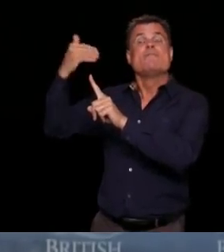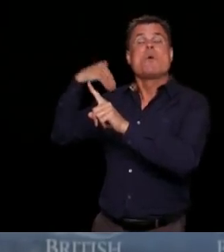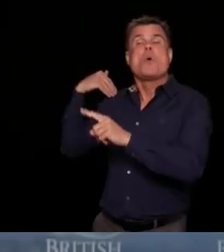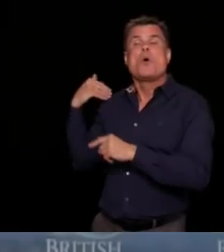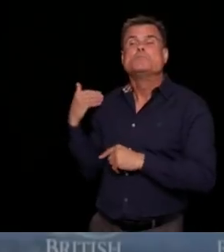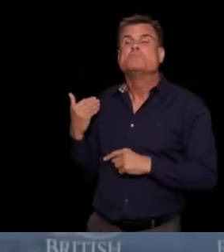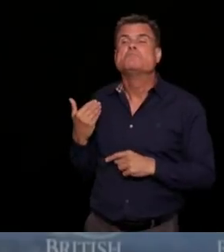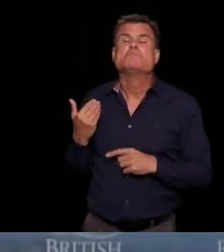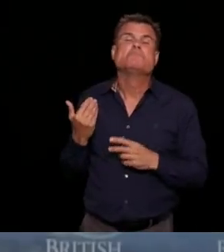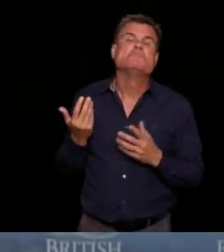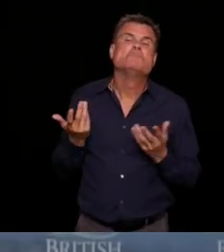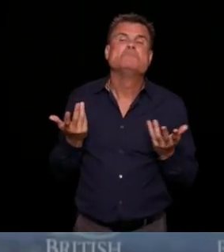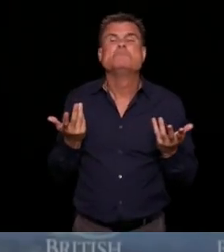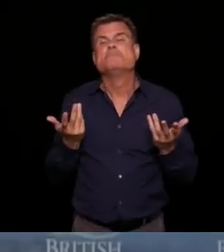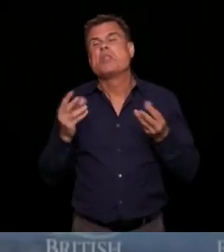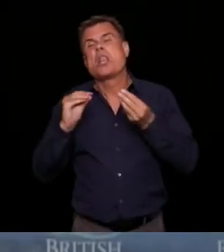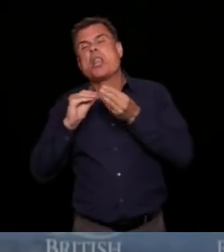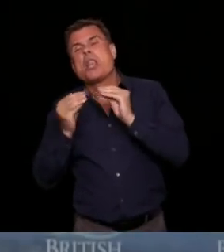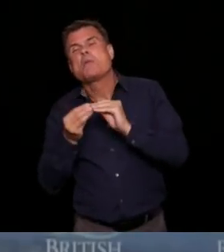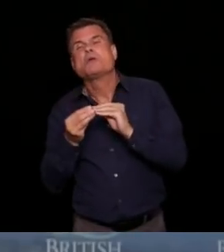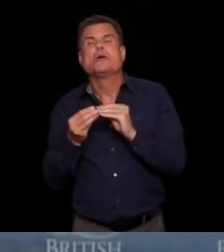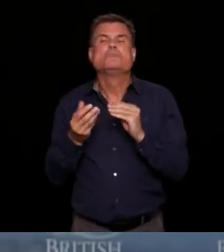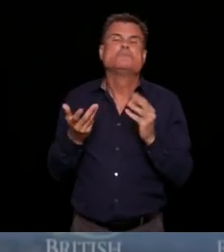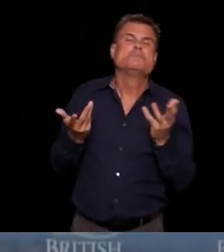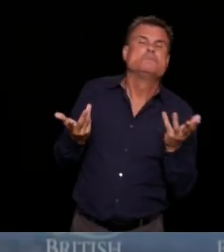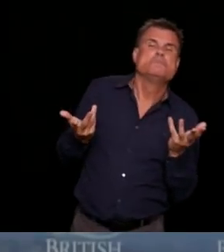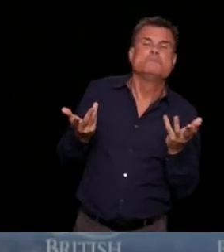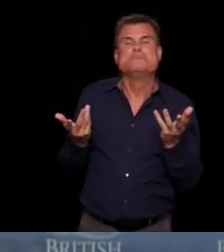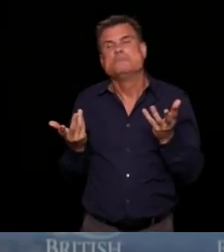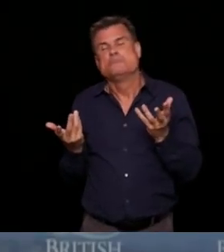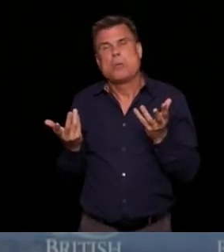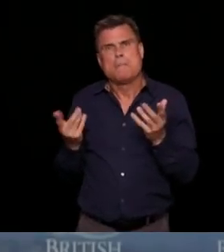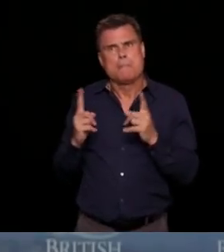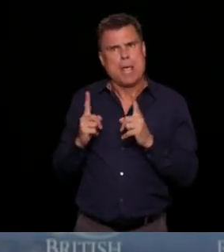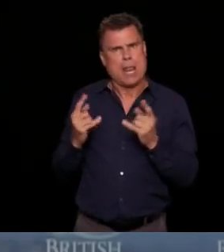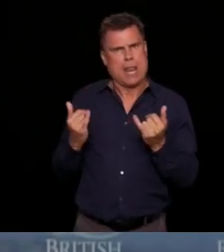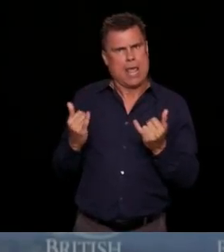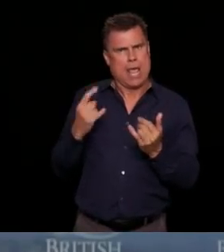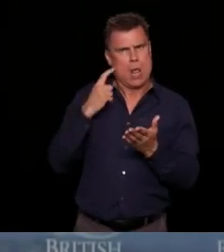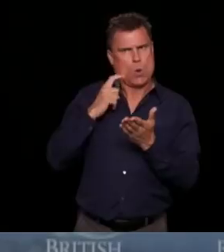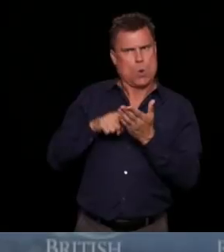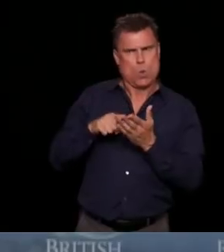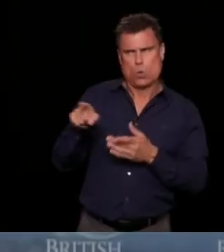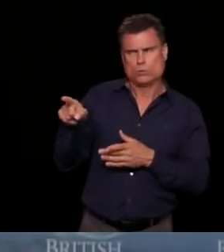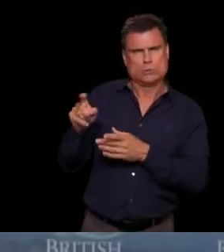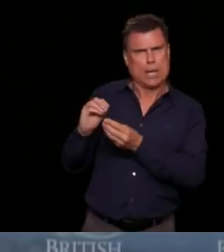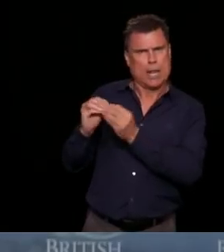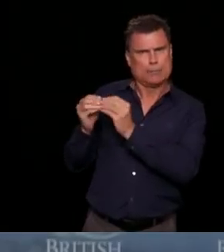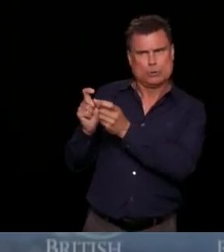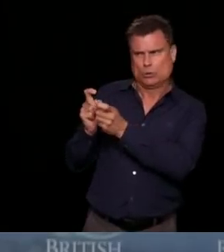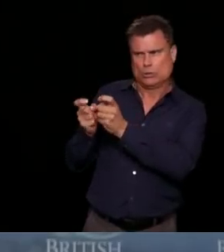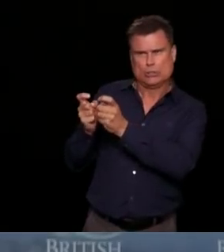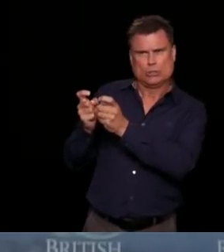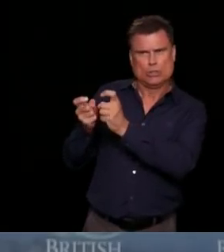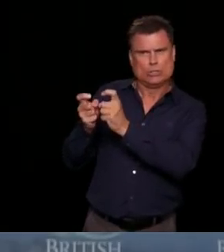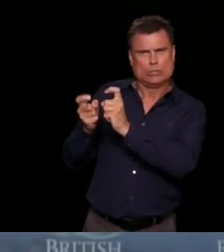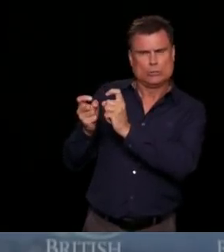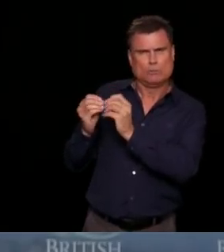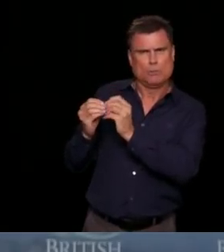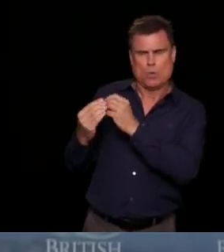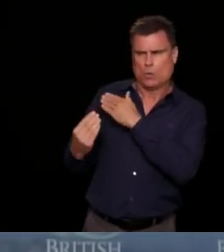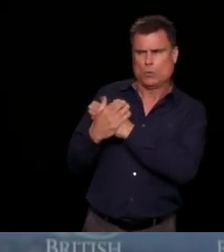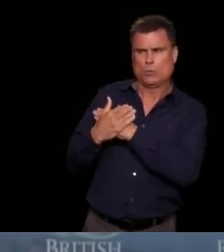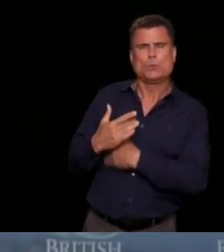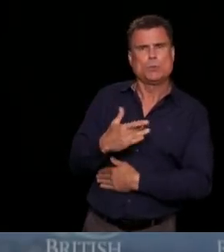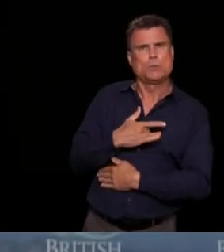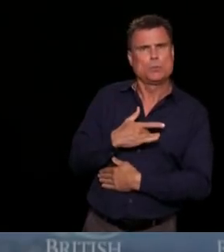other public health emergency we're dealing with in BC, the overdose crisis. And to all of those who have lost loved ones for all kinds of other reasons in